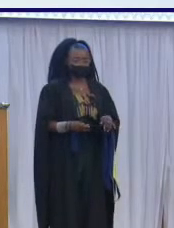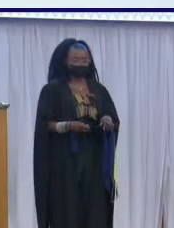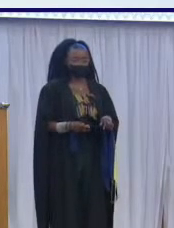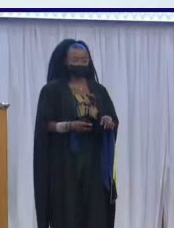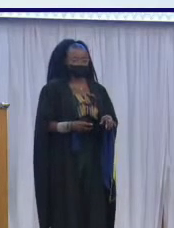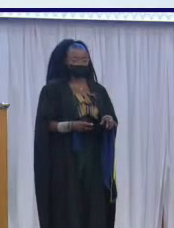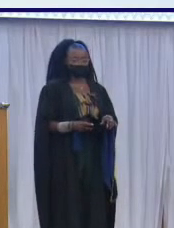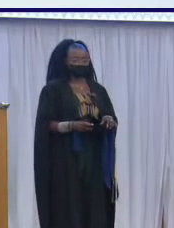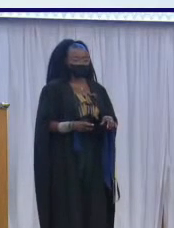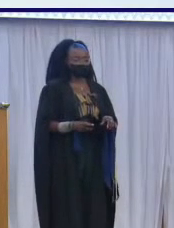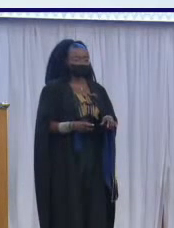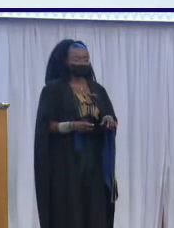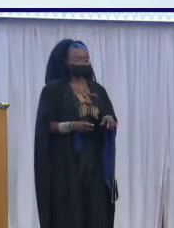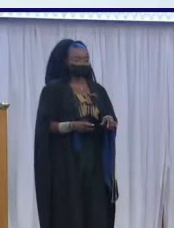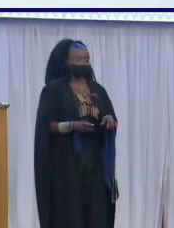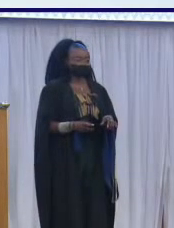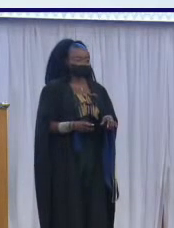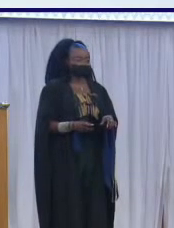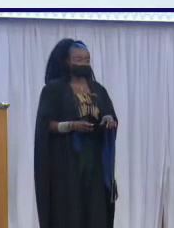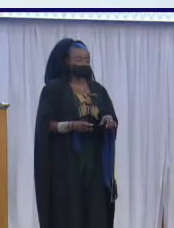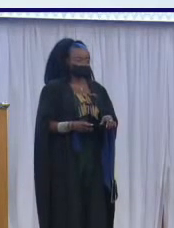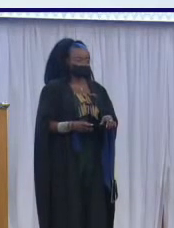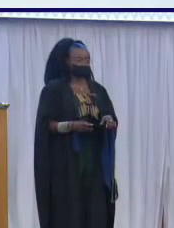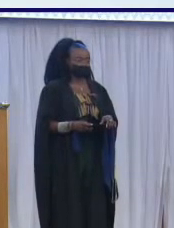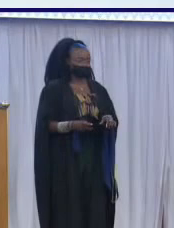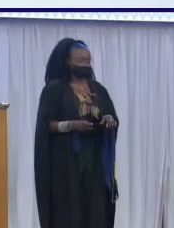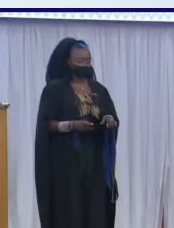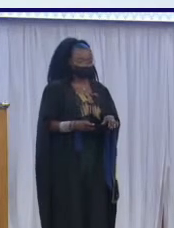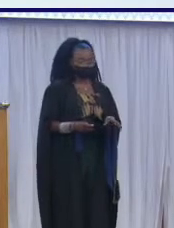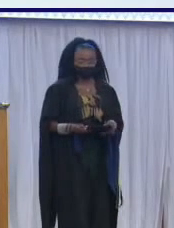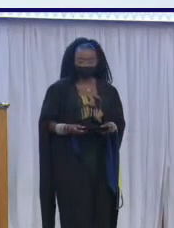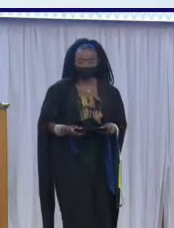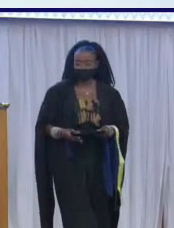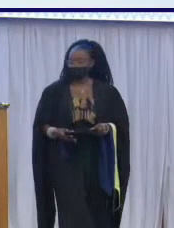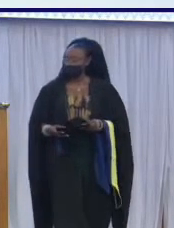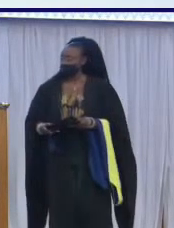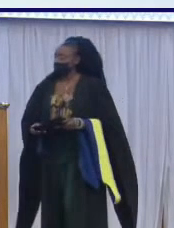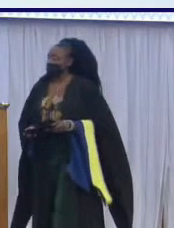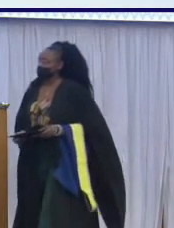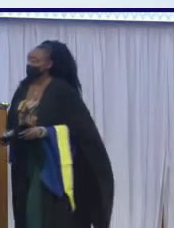Philosophy. Nare Chiamo Nare.